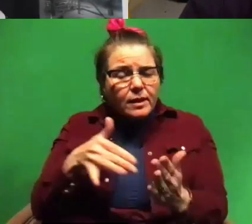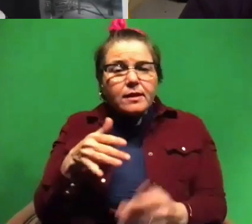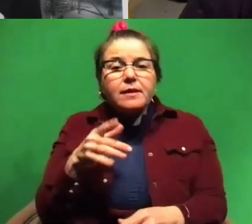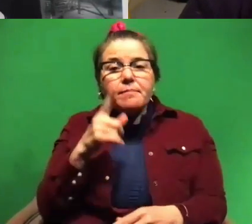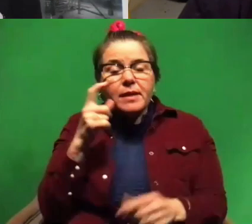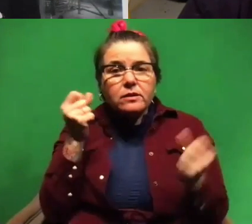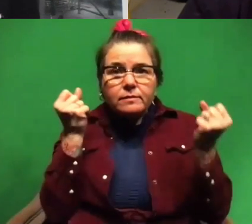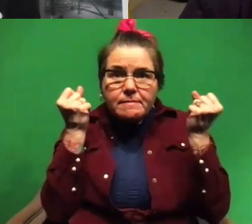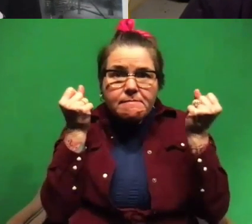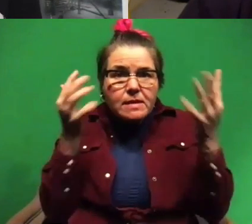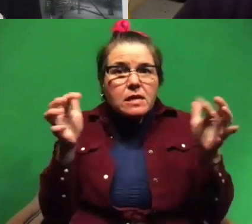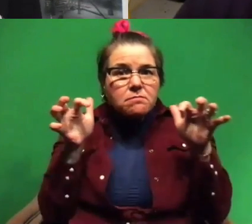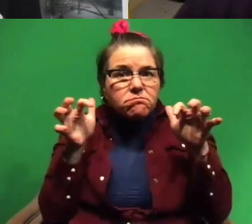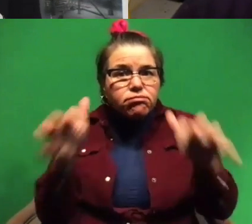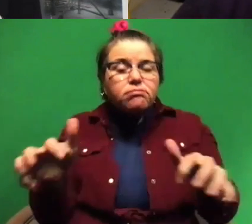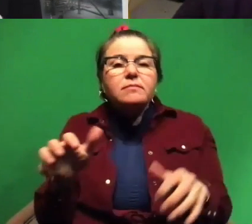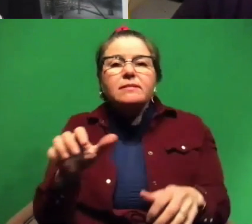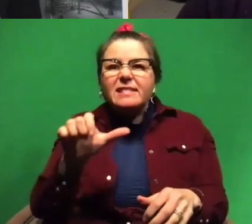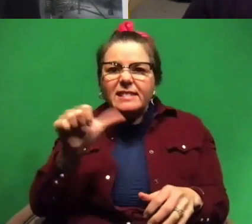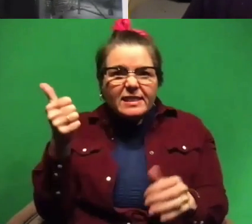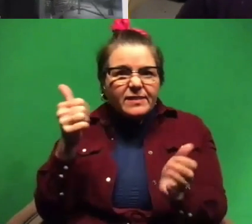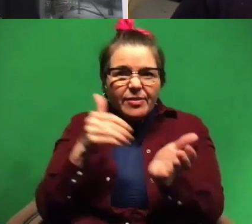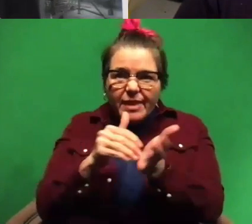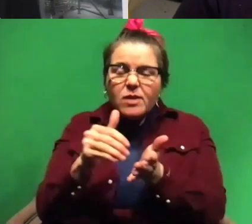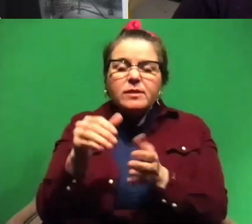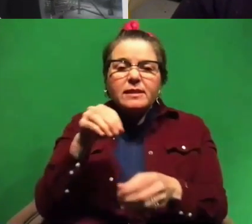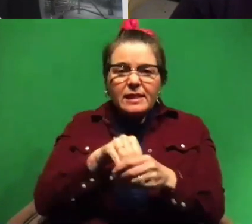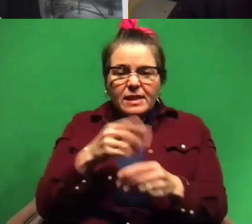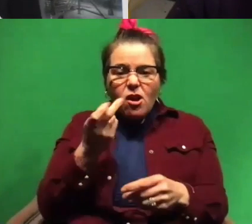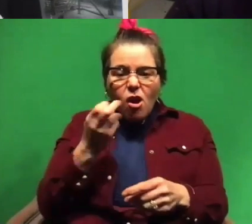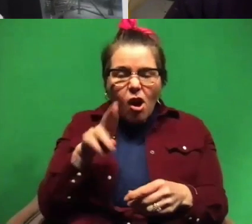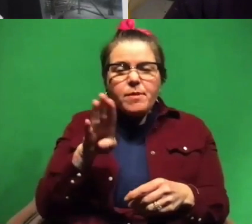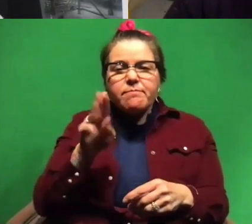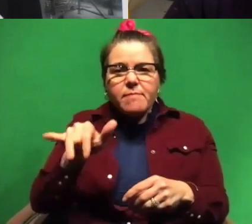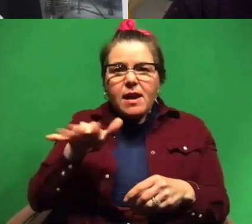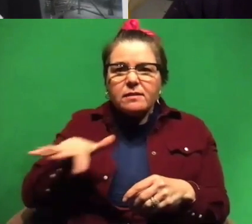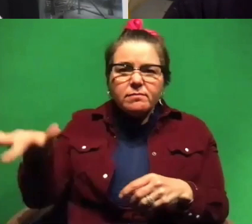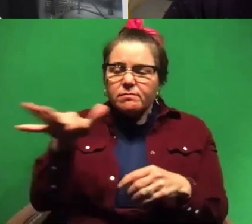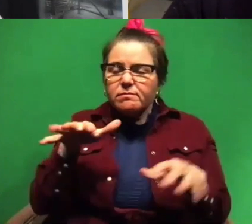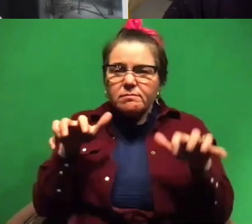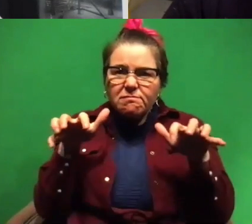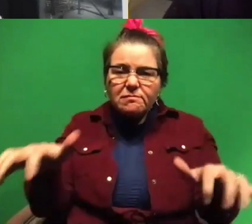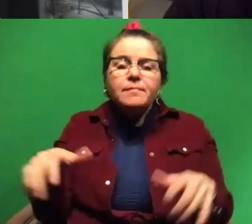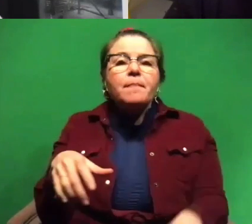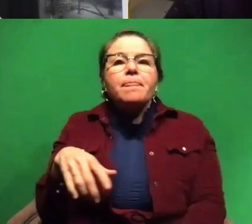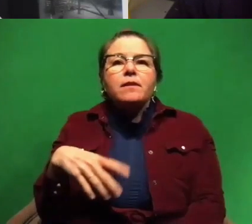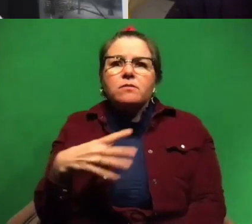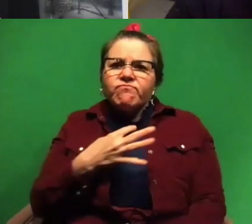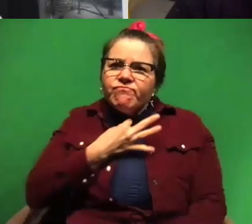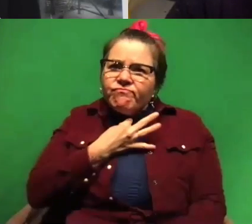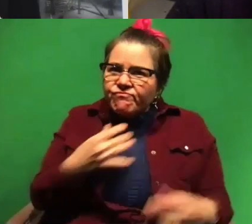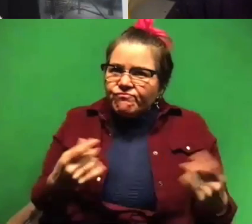are so many of them. By the tens of thousands, they're inside of those harbors and bays. So we really want to know what they're up